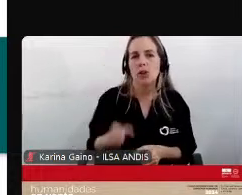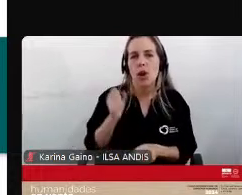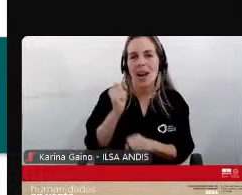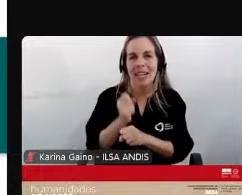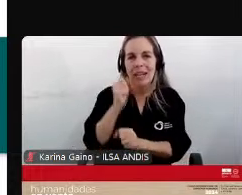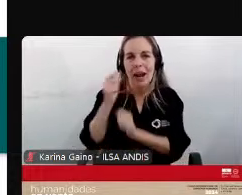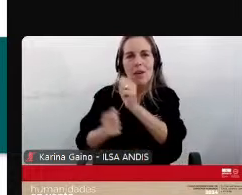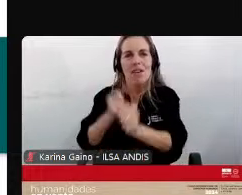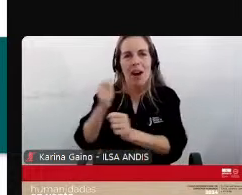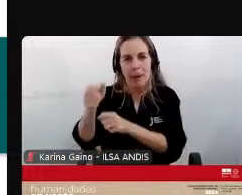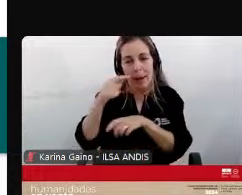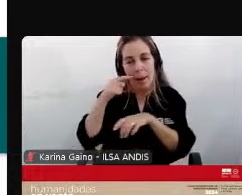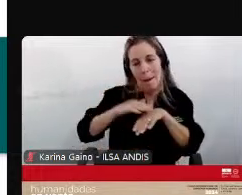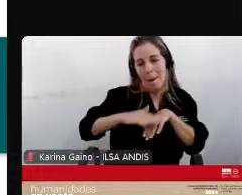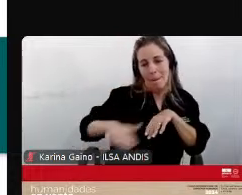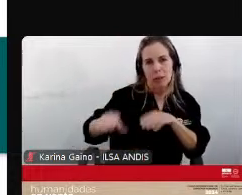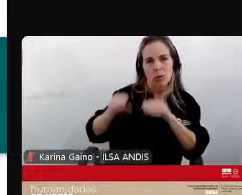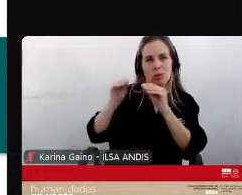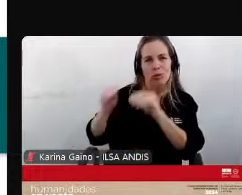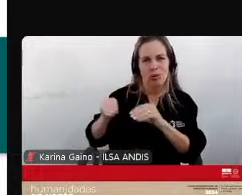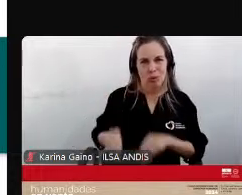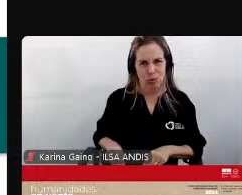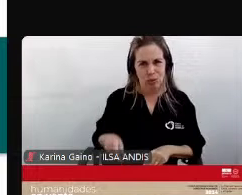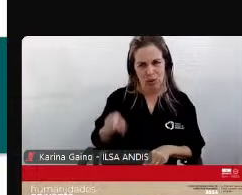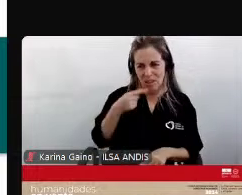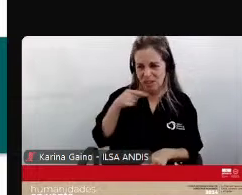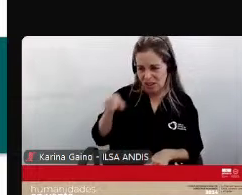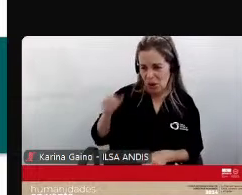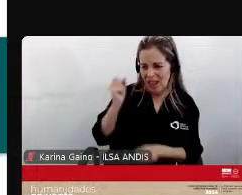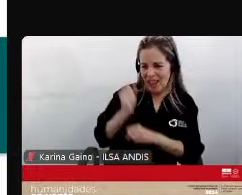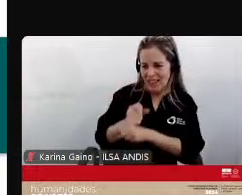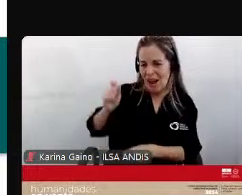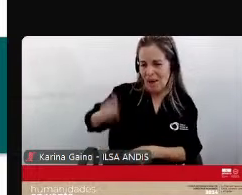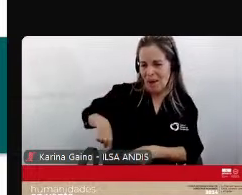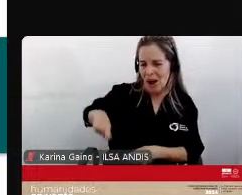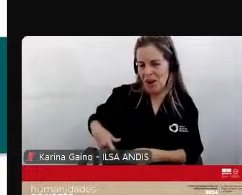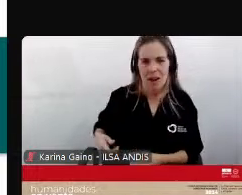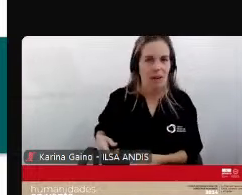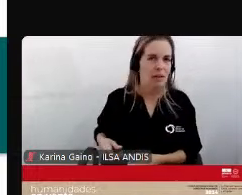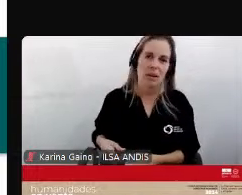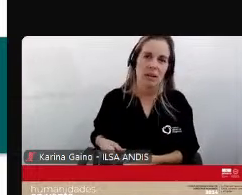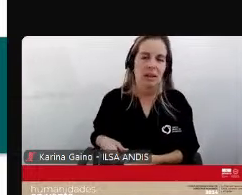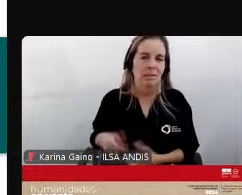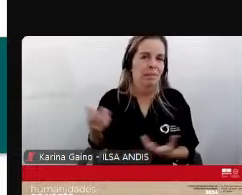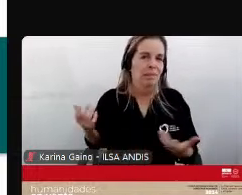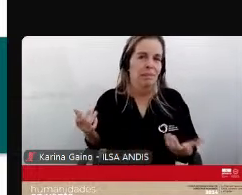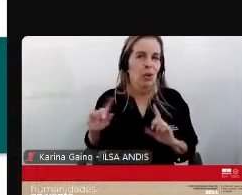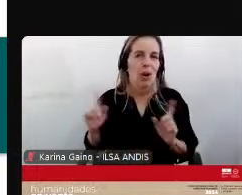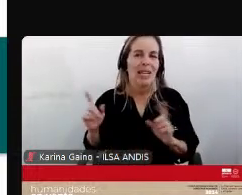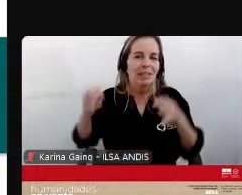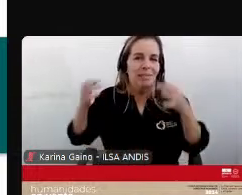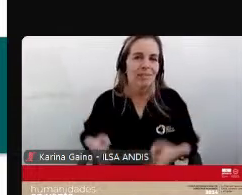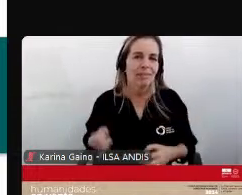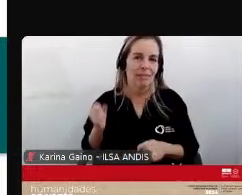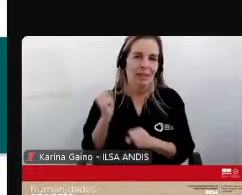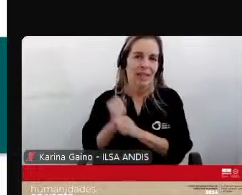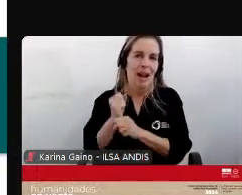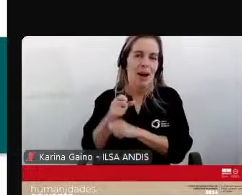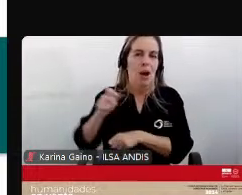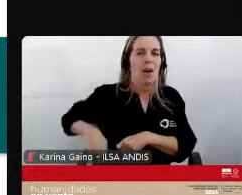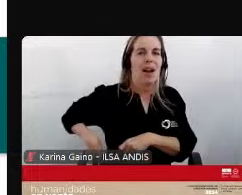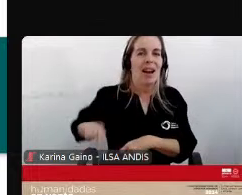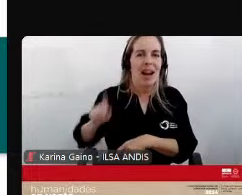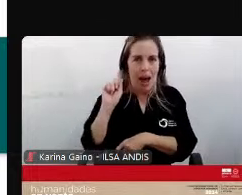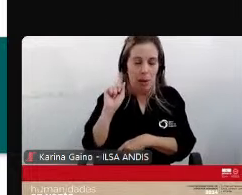labor, and if the other elements exist, maybe it is slave labor or forced labor, but it's really important for us to stick to